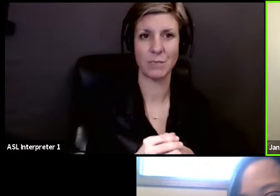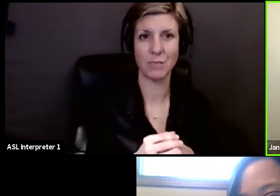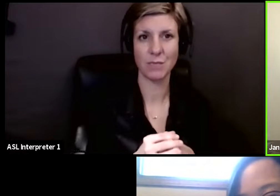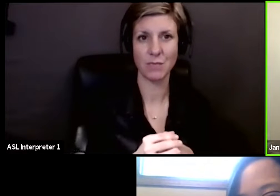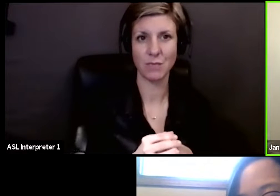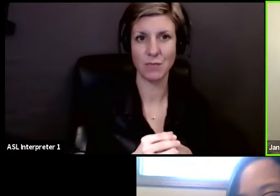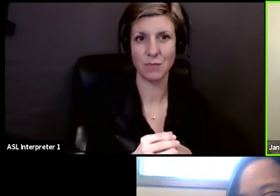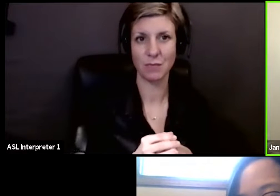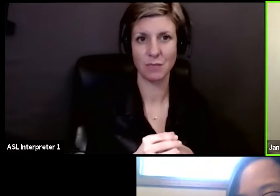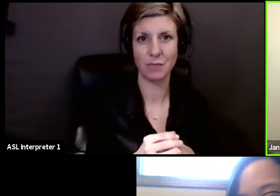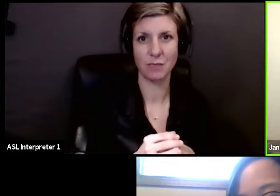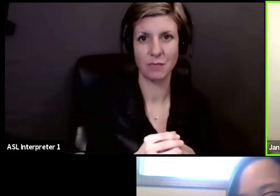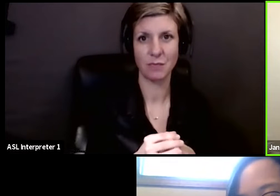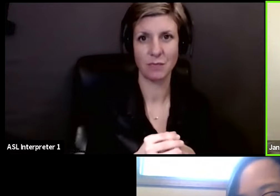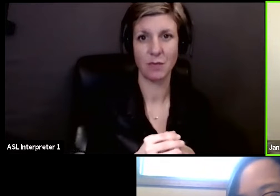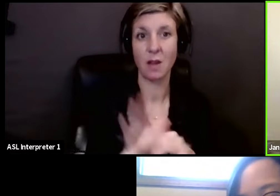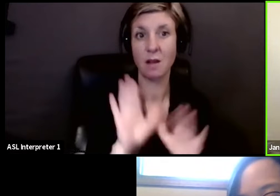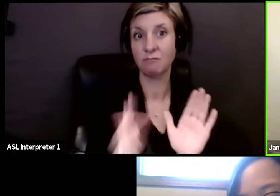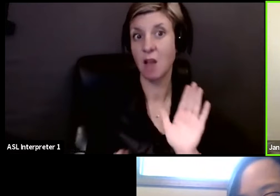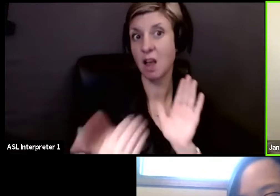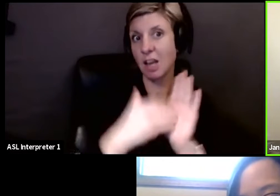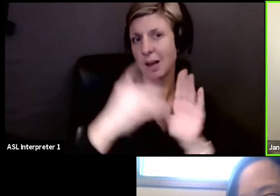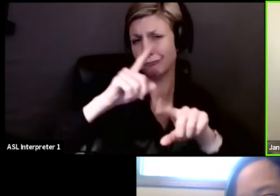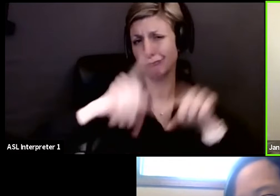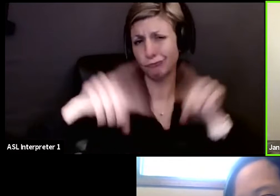this is a range of healthcare professionals.